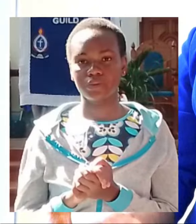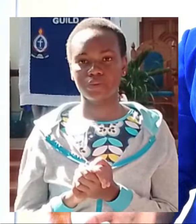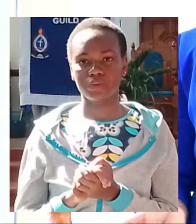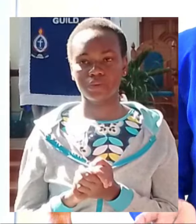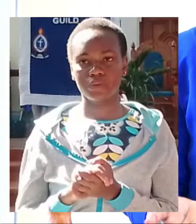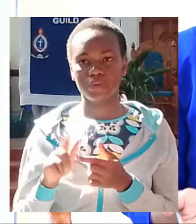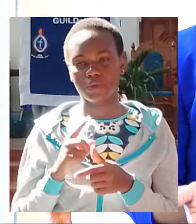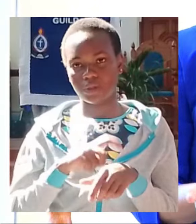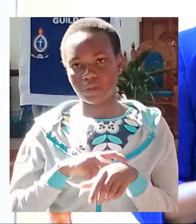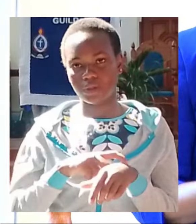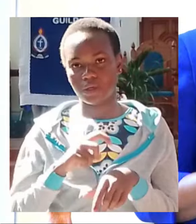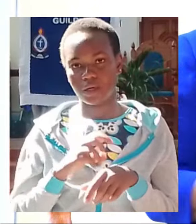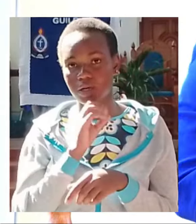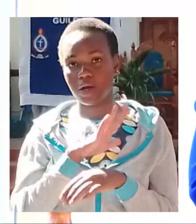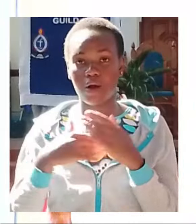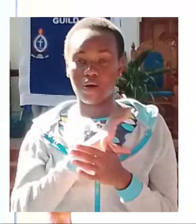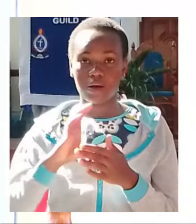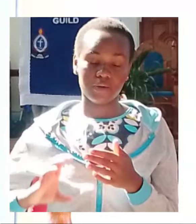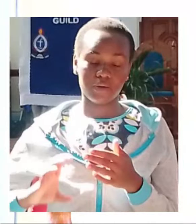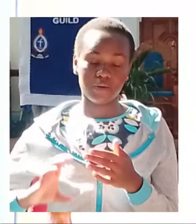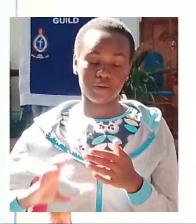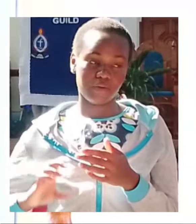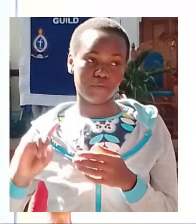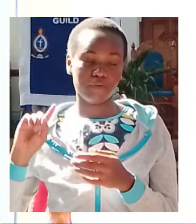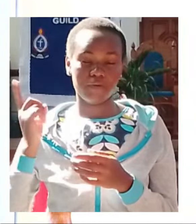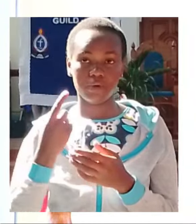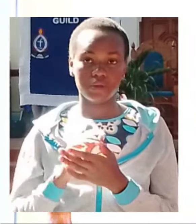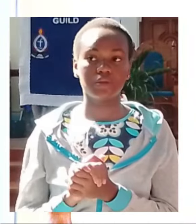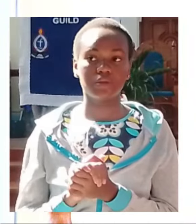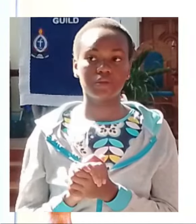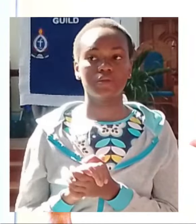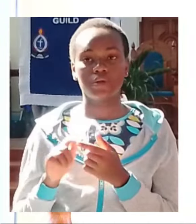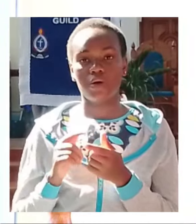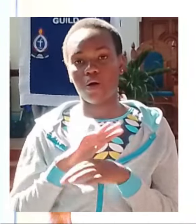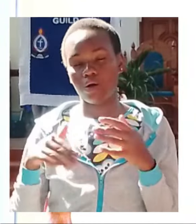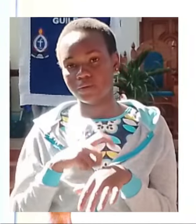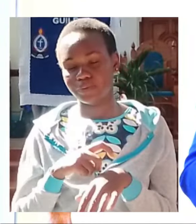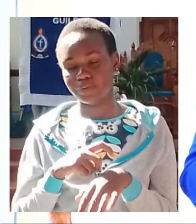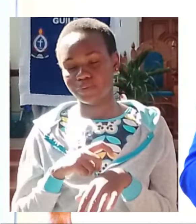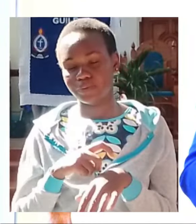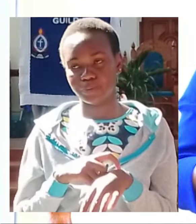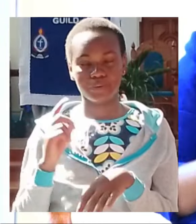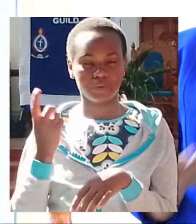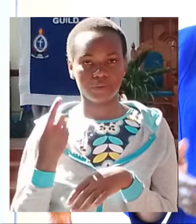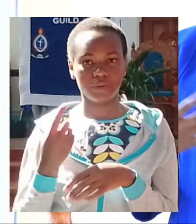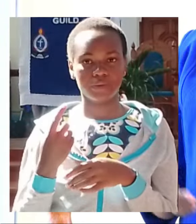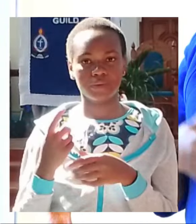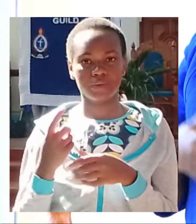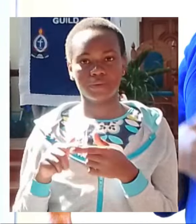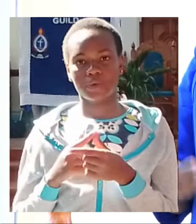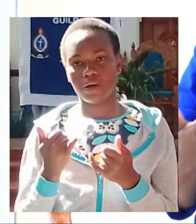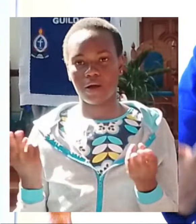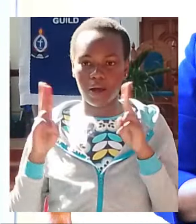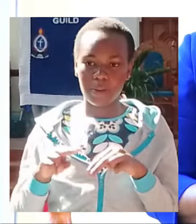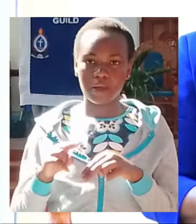Kwanini ikifika kupiga kelele, sisi wa Kristo ndiyo wa kwanza. Sisi ndiyo wa kwanza. Like now, the trend that is